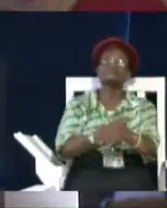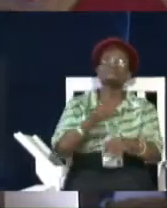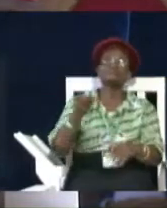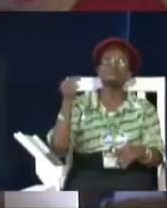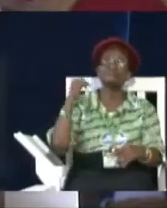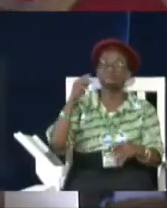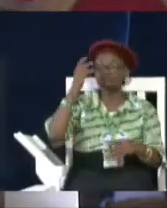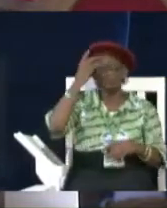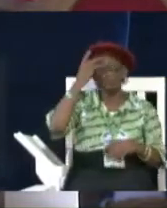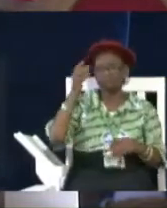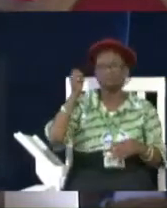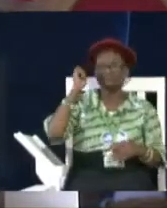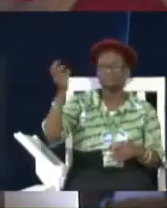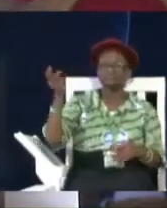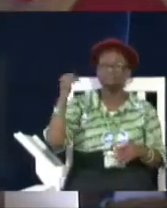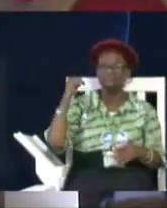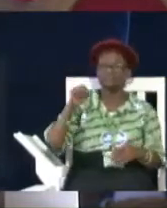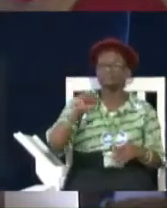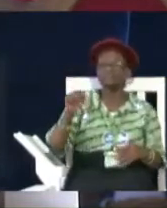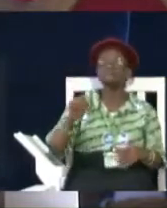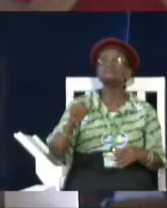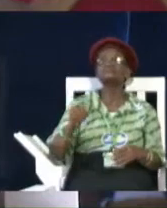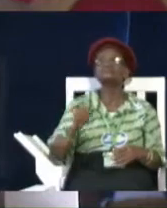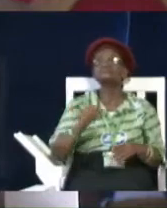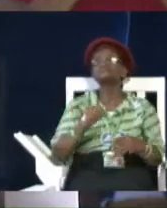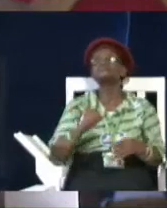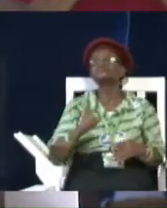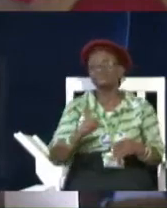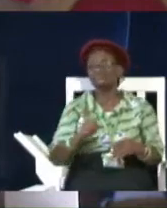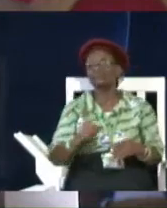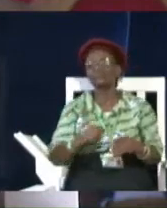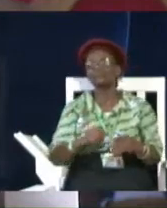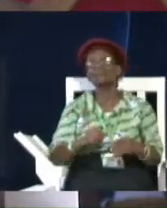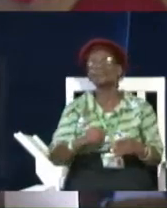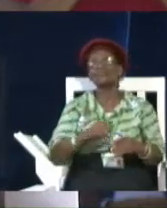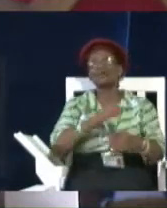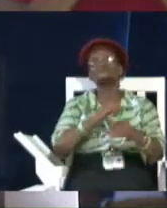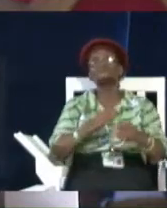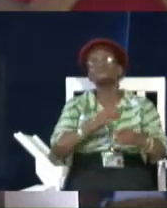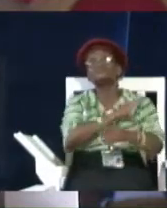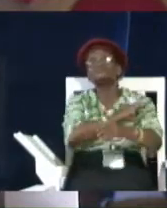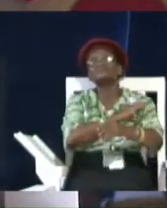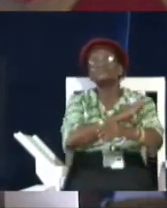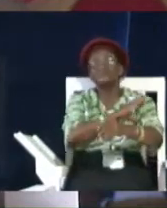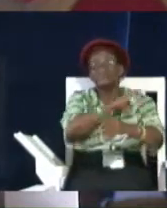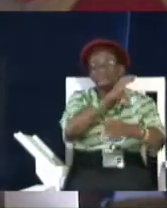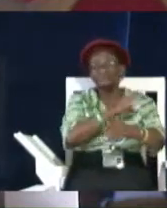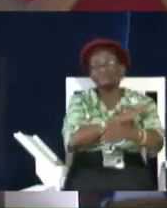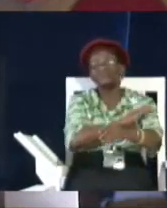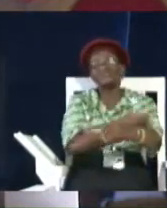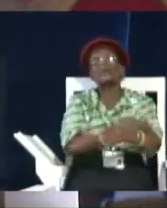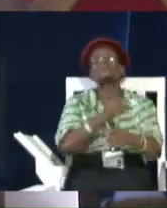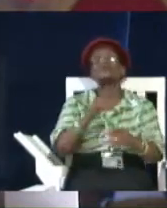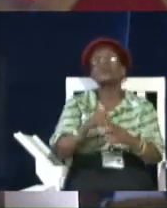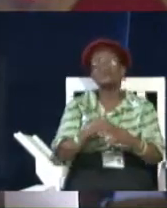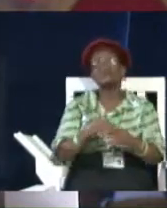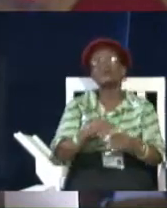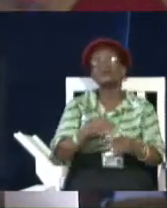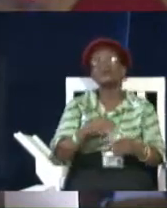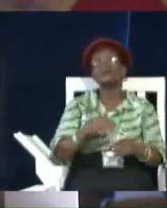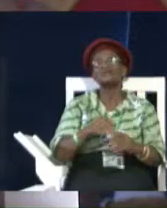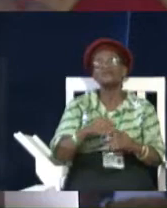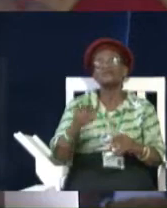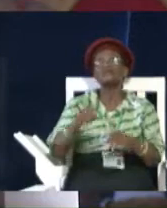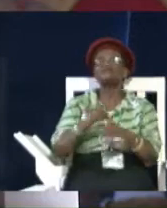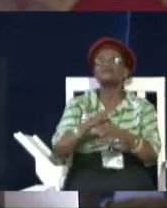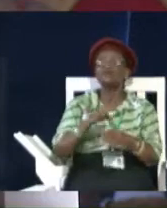He was a ruler in the synagogue. And in those days, the rulers looked down on Jesus